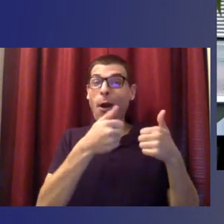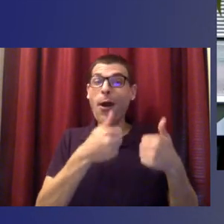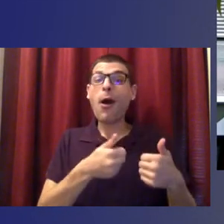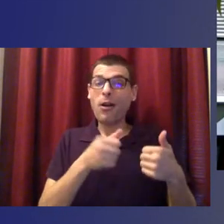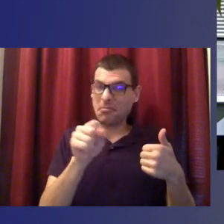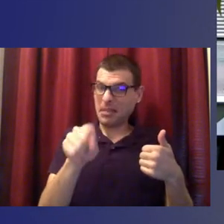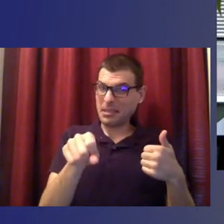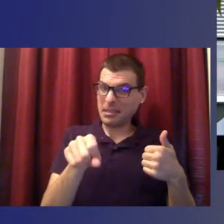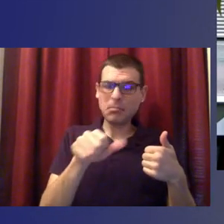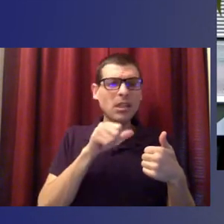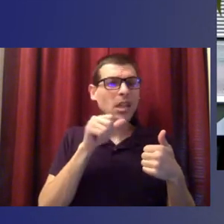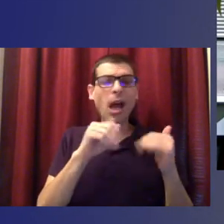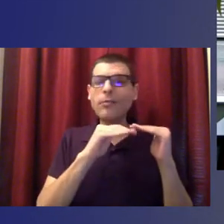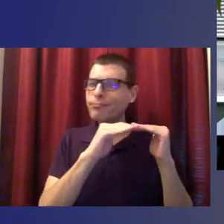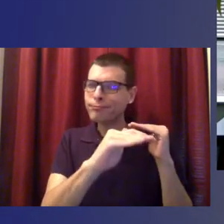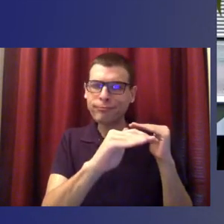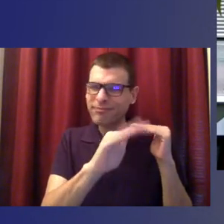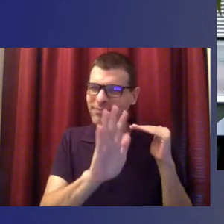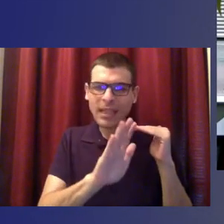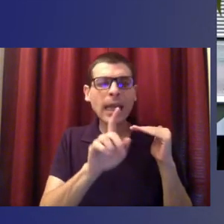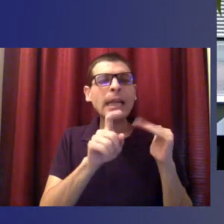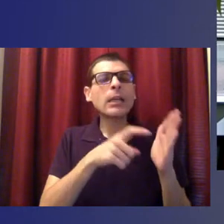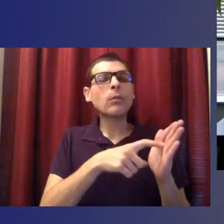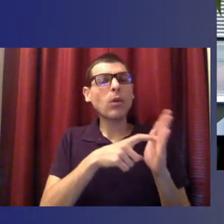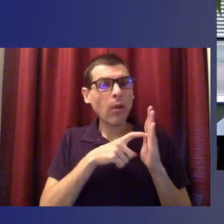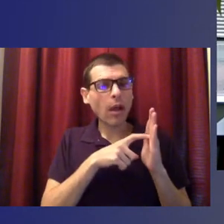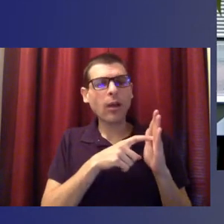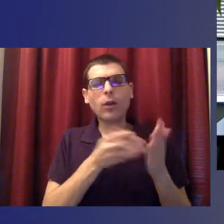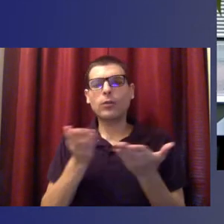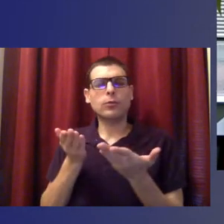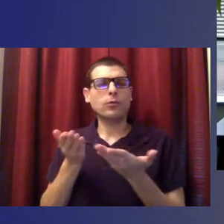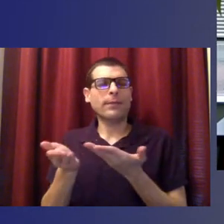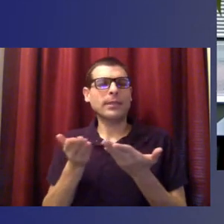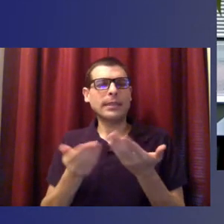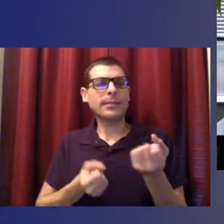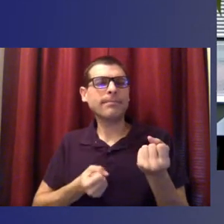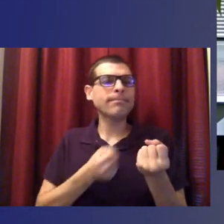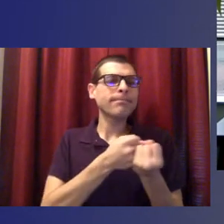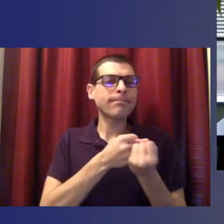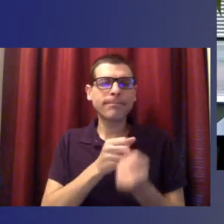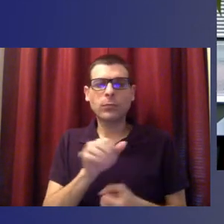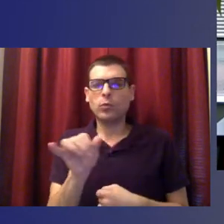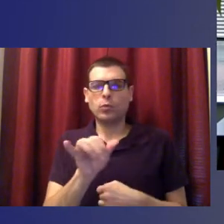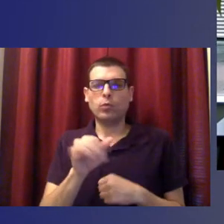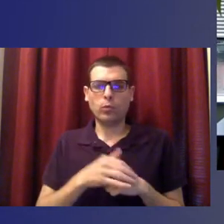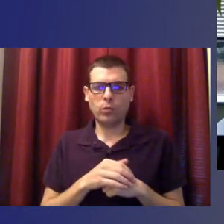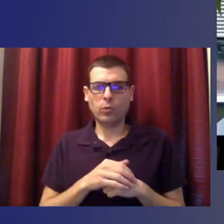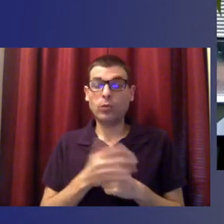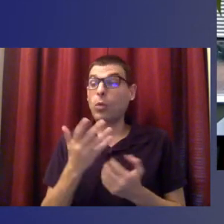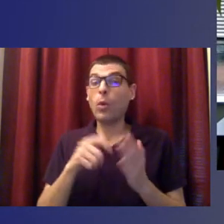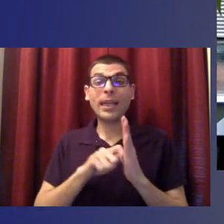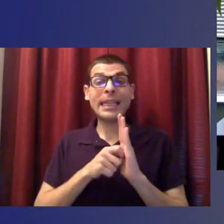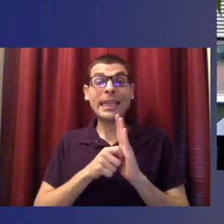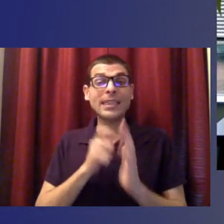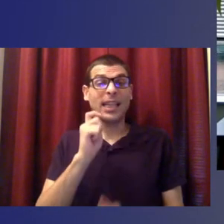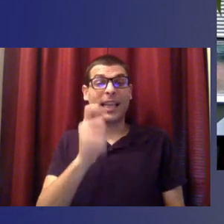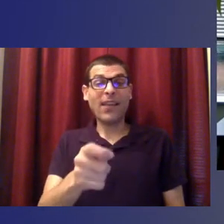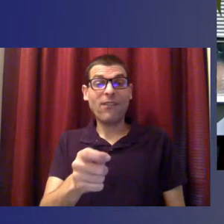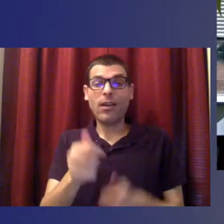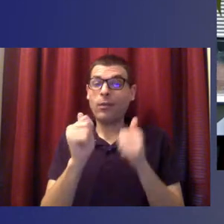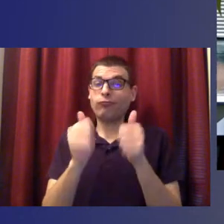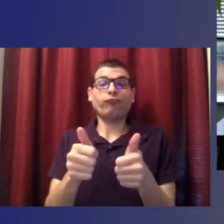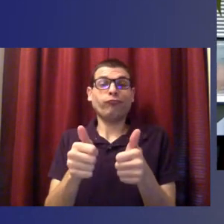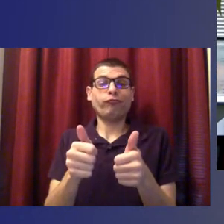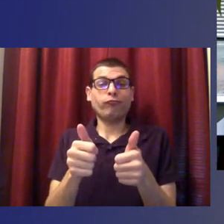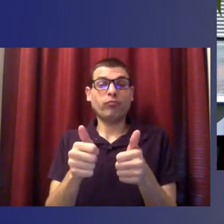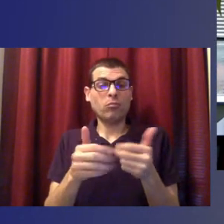housing plus services. For so many people, it's not just enough to have the keys to an apartment. They need the supportive services